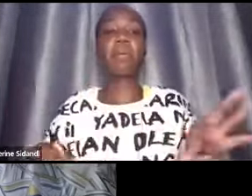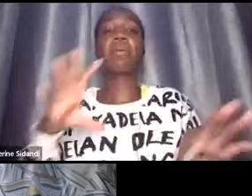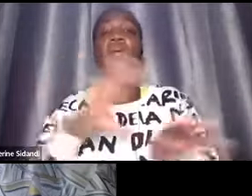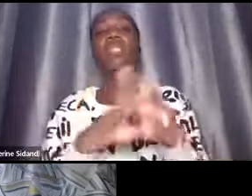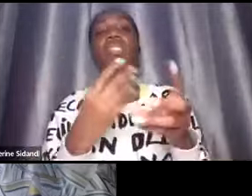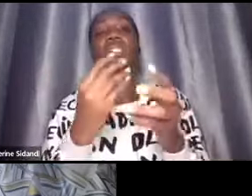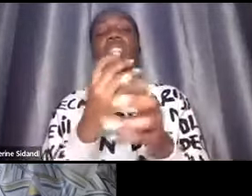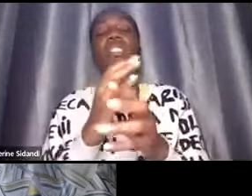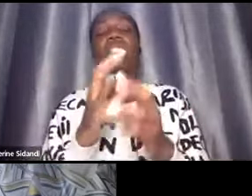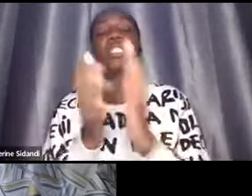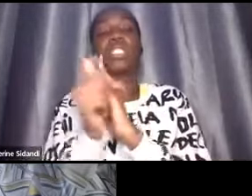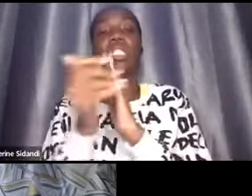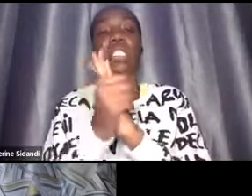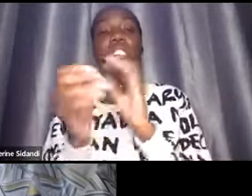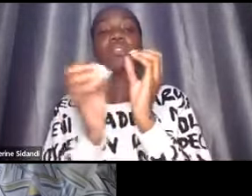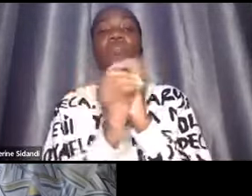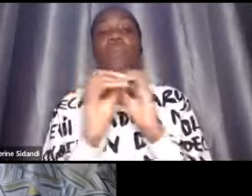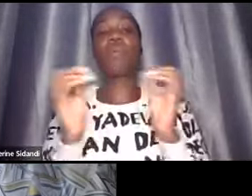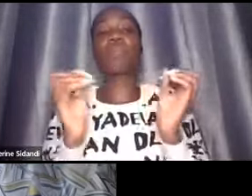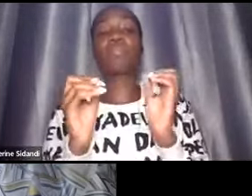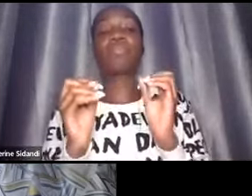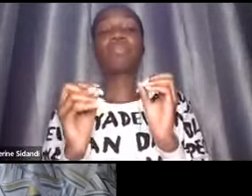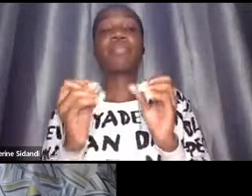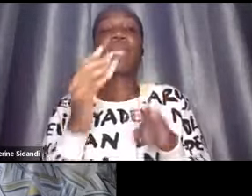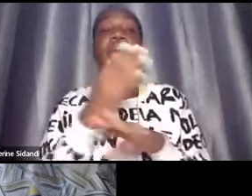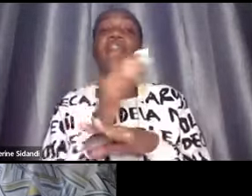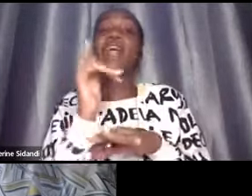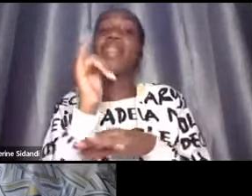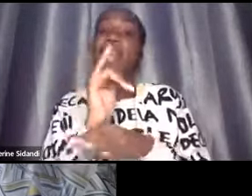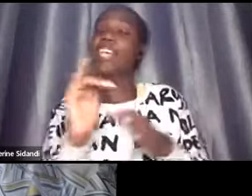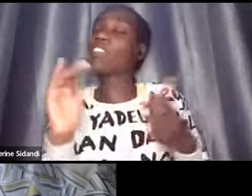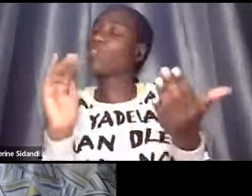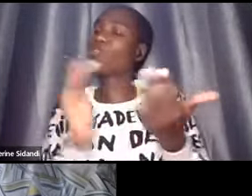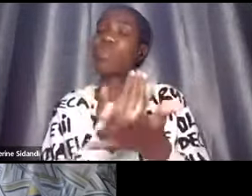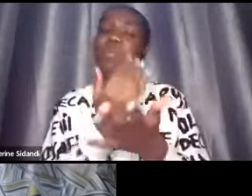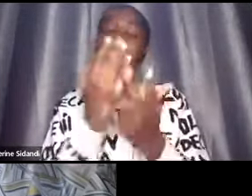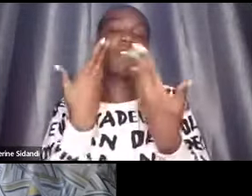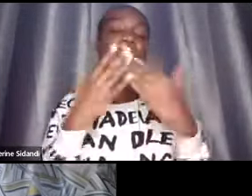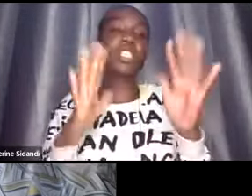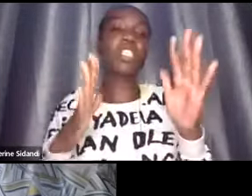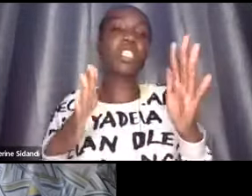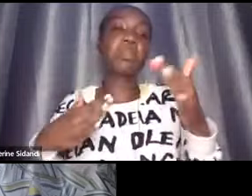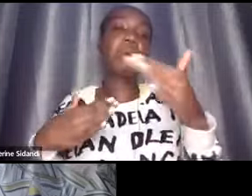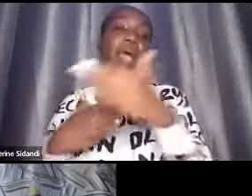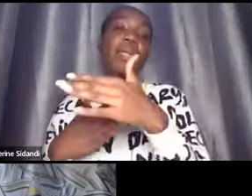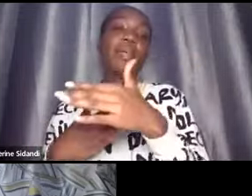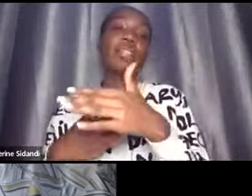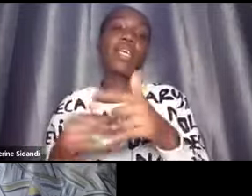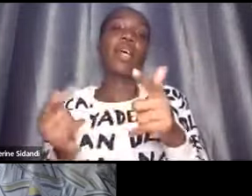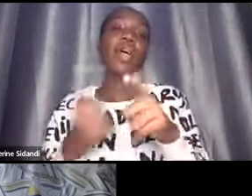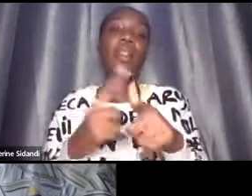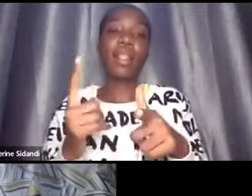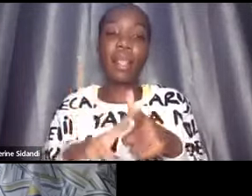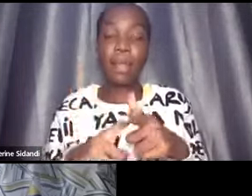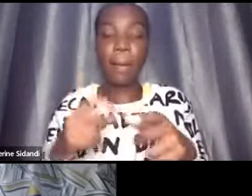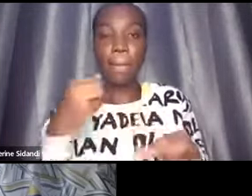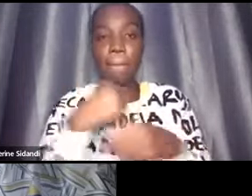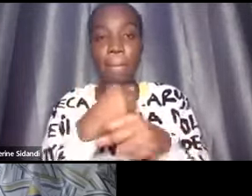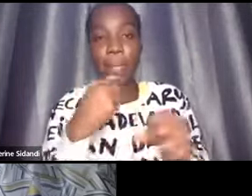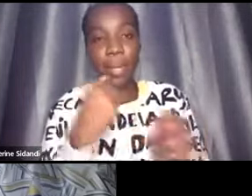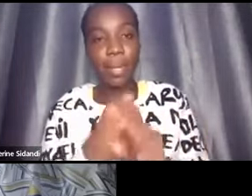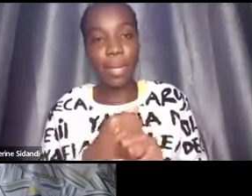resolve conflicts at the workplace. After that, after removing the obstacles, we design for them a dispute resolution system that